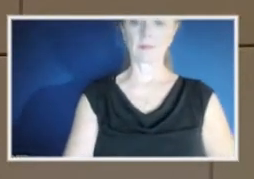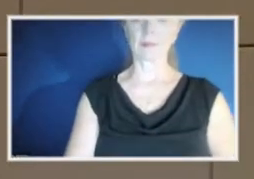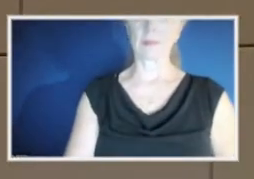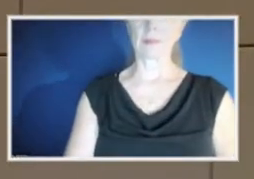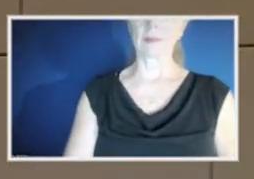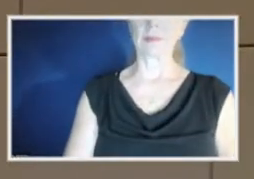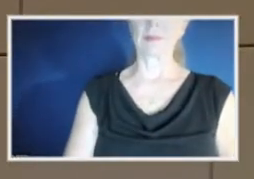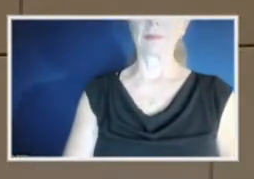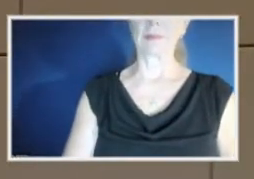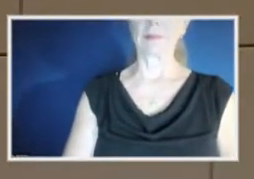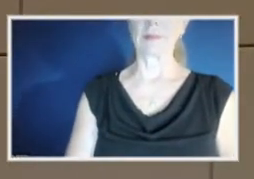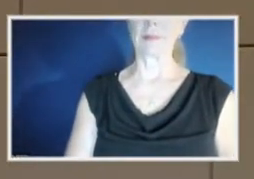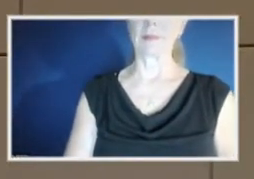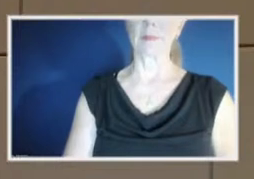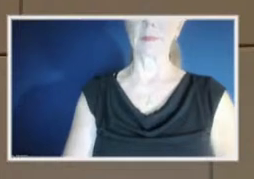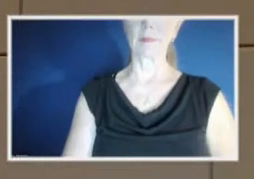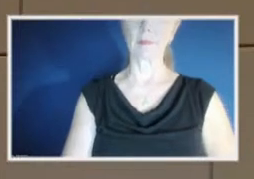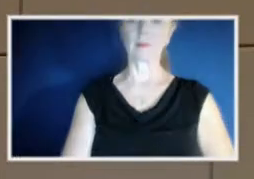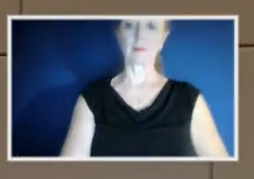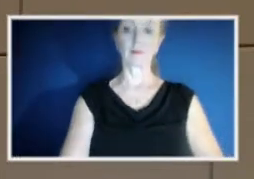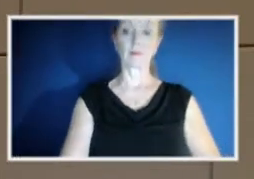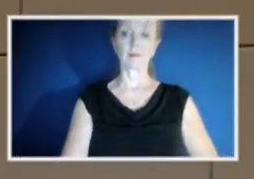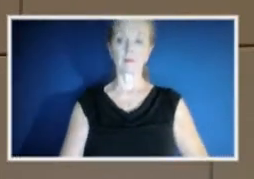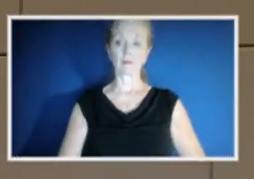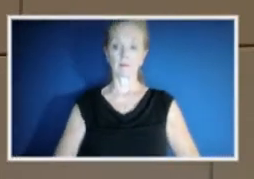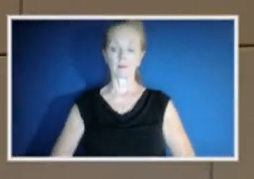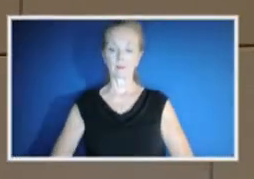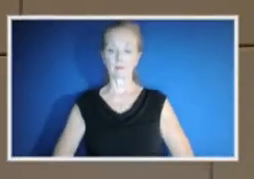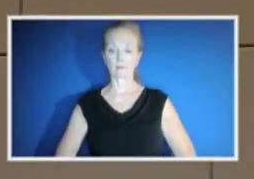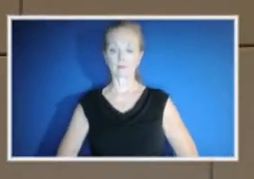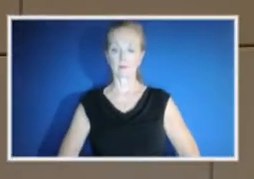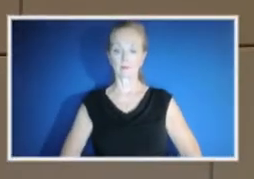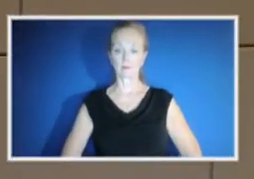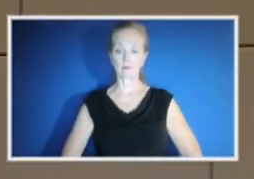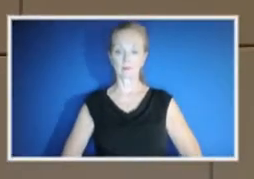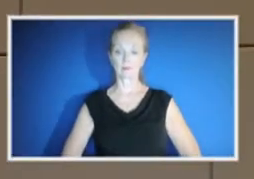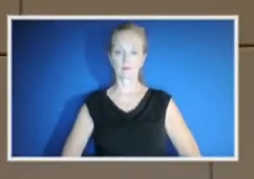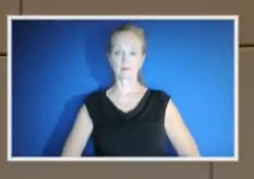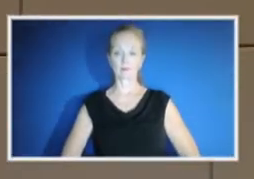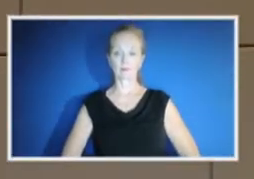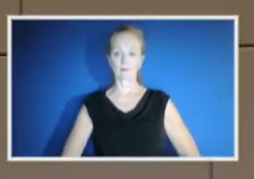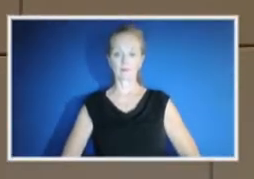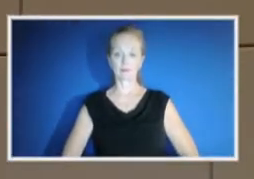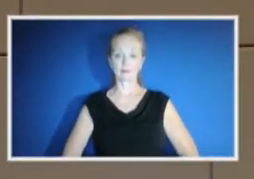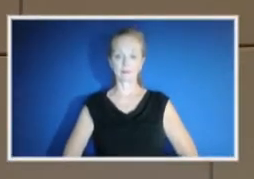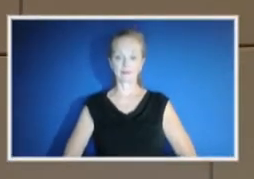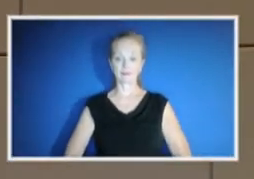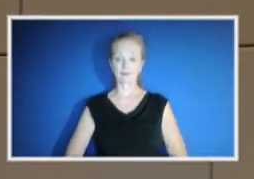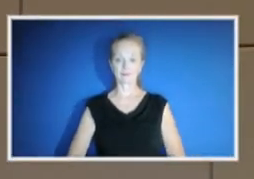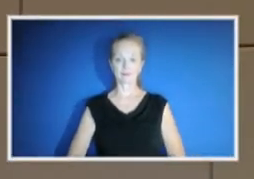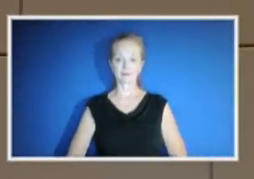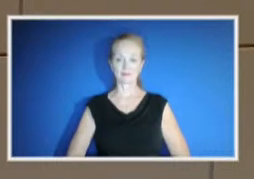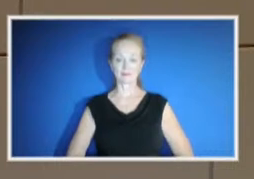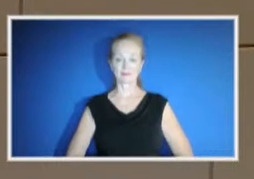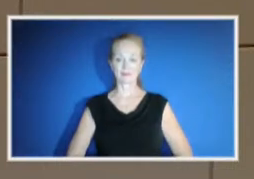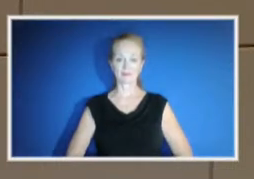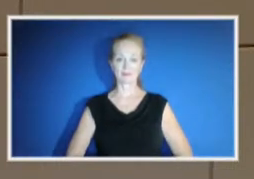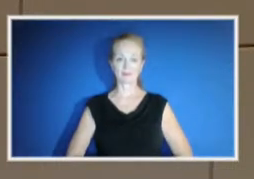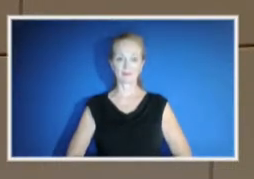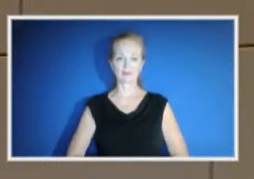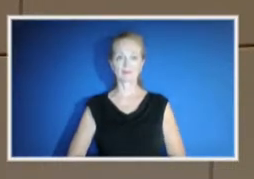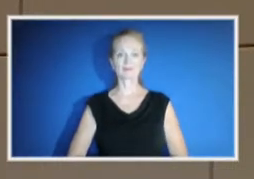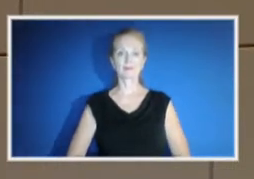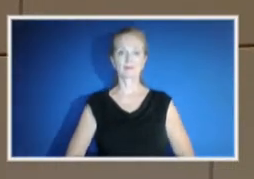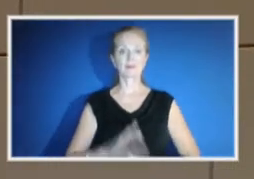a very specific request, and that request is the funding has been identified and allocated, but it is